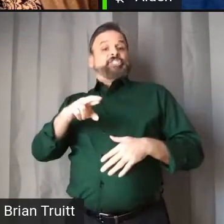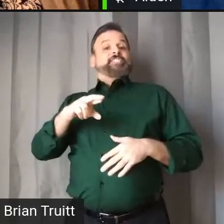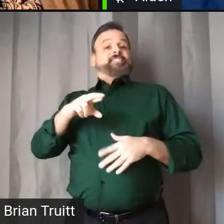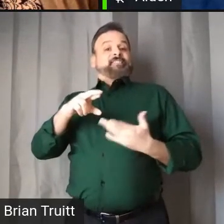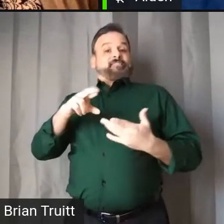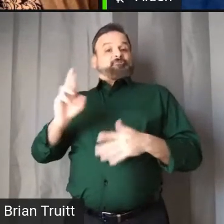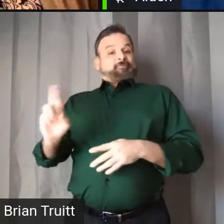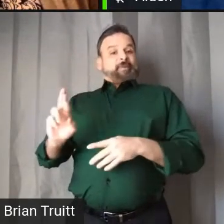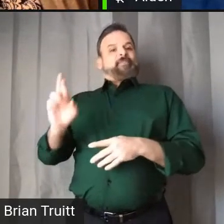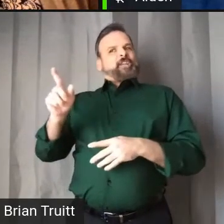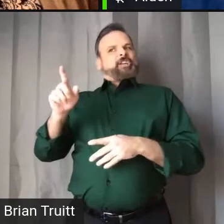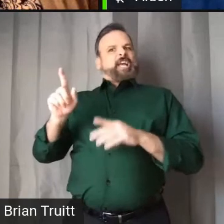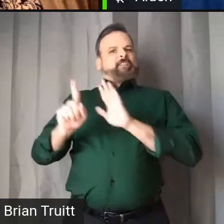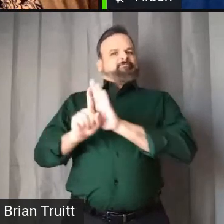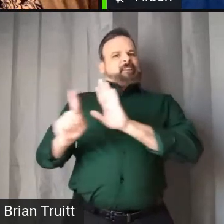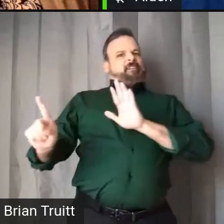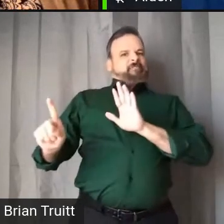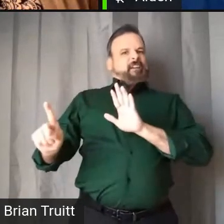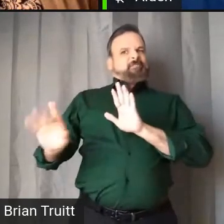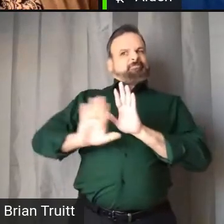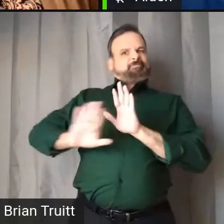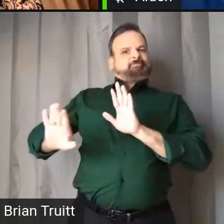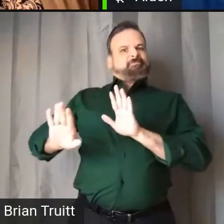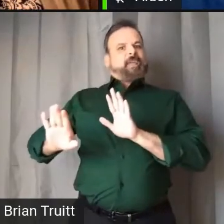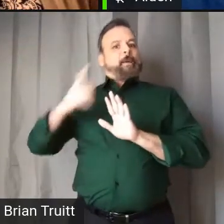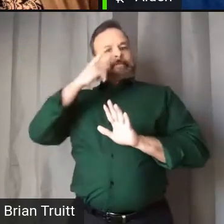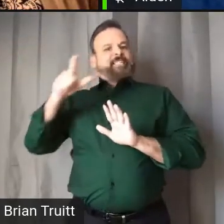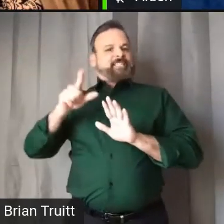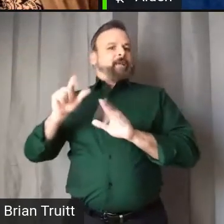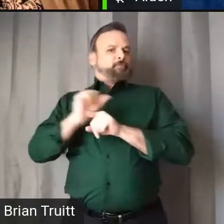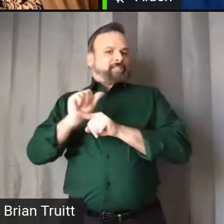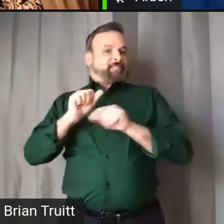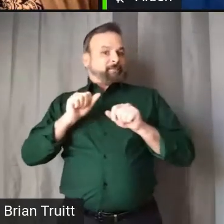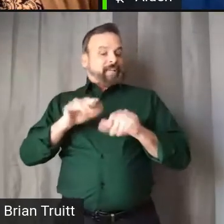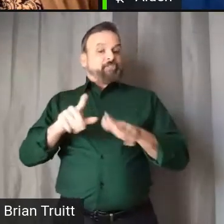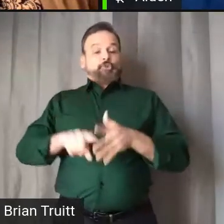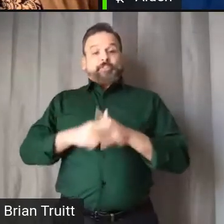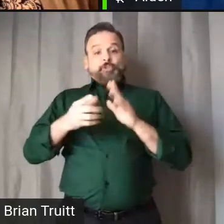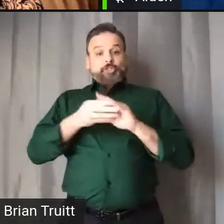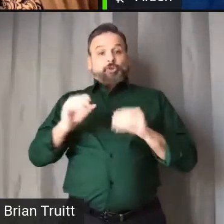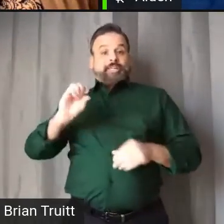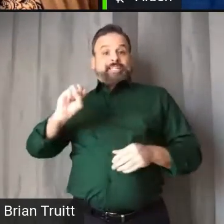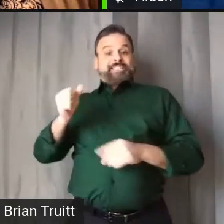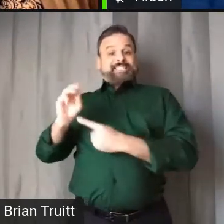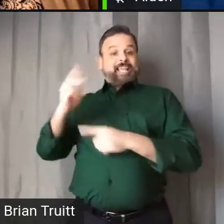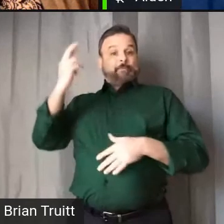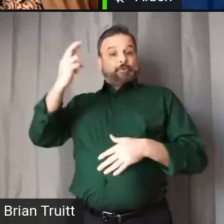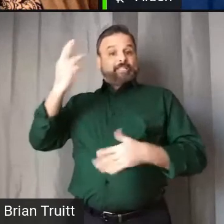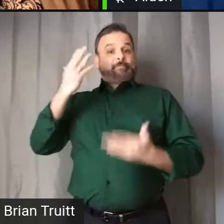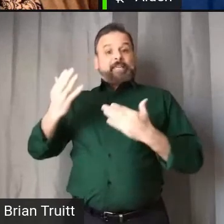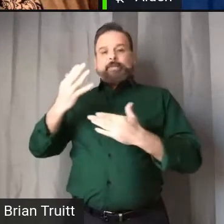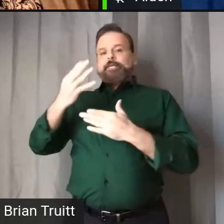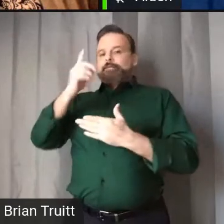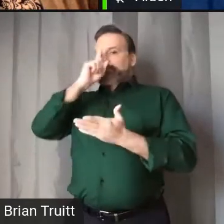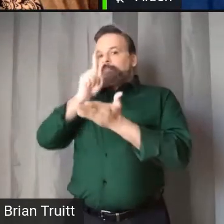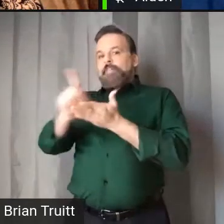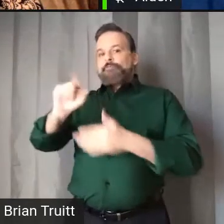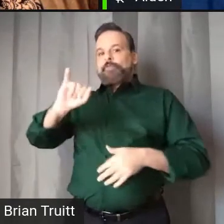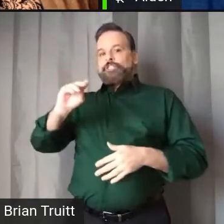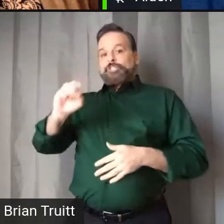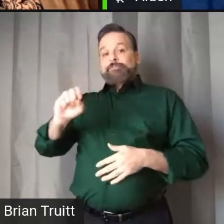kind of outcasts in their town for practicing magic. So at the start of the story, Sam is realizing that he might be in love with James, which is a